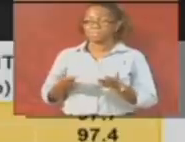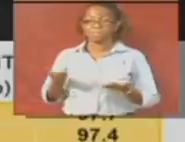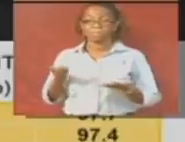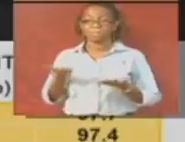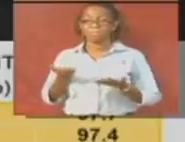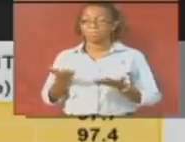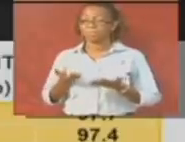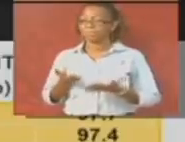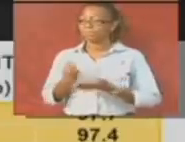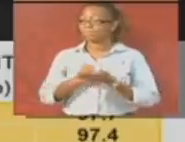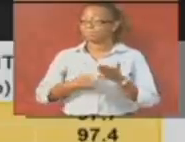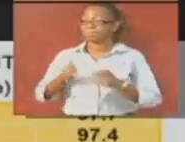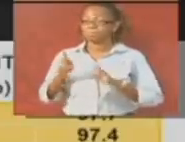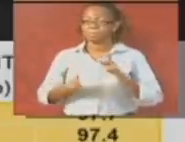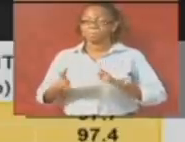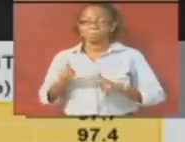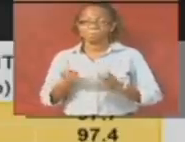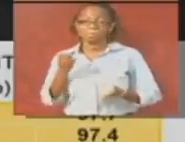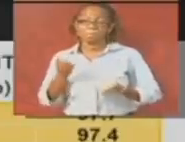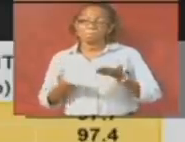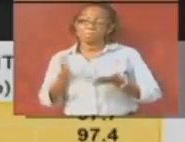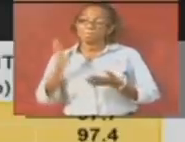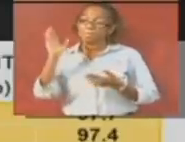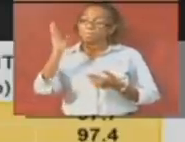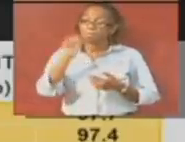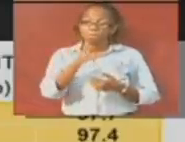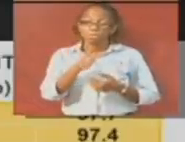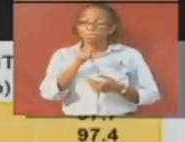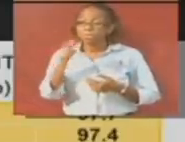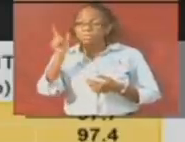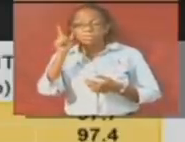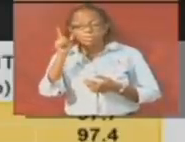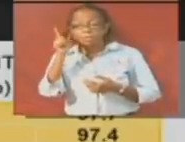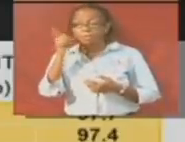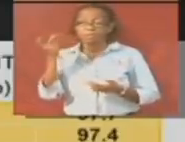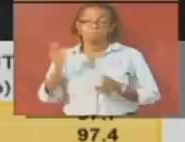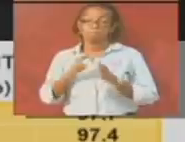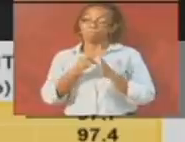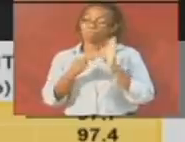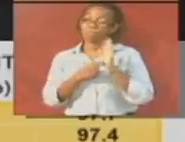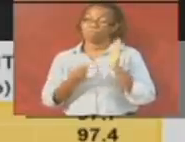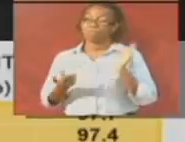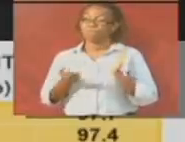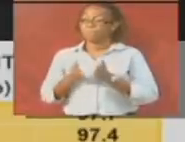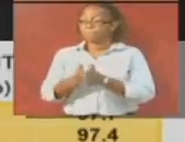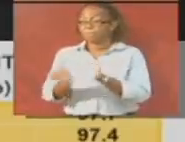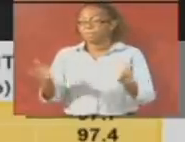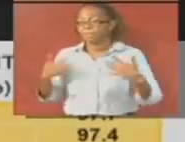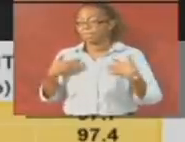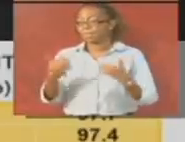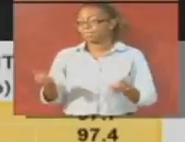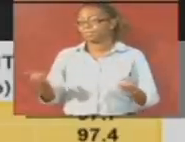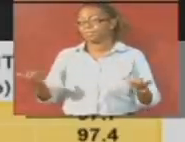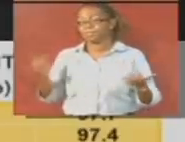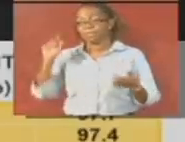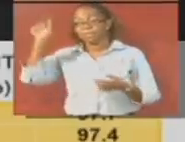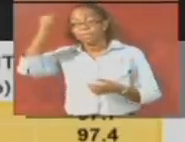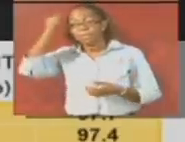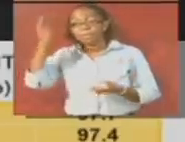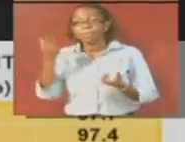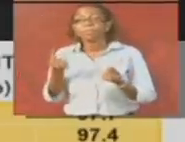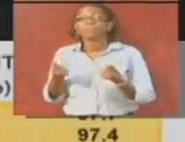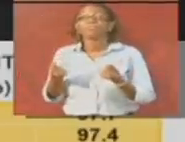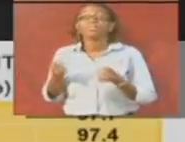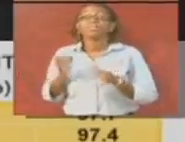a threat to their safety and others' safety as well. So how do we combat this? Well, in this regard, we need to